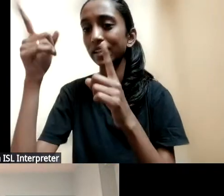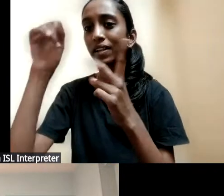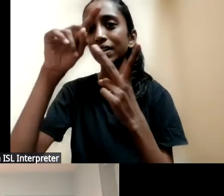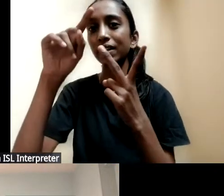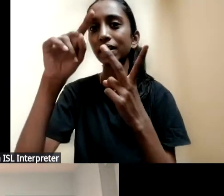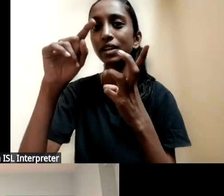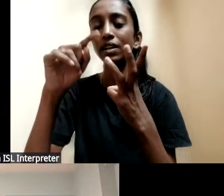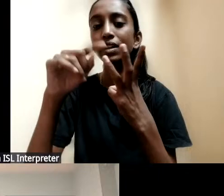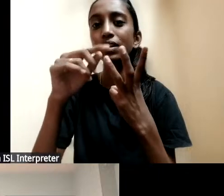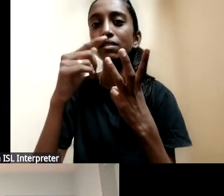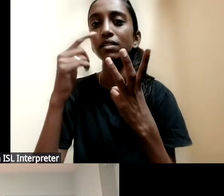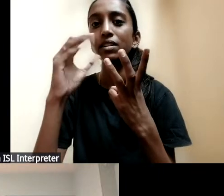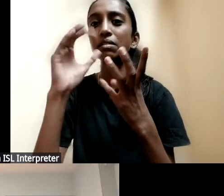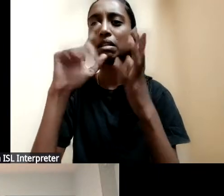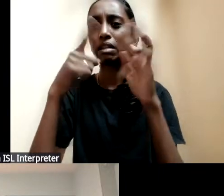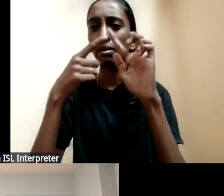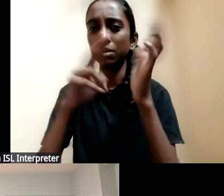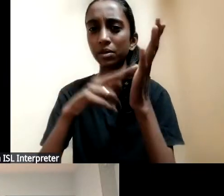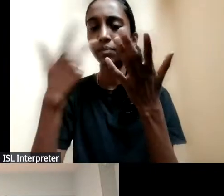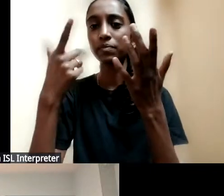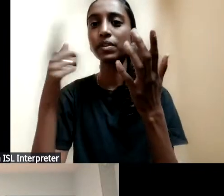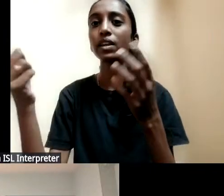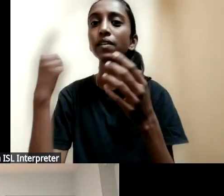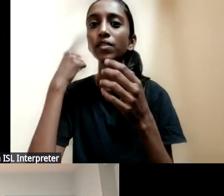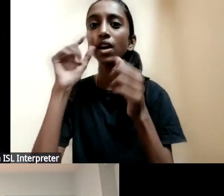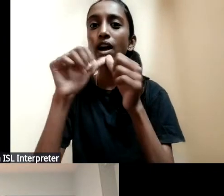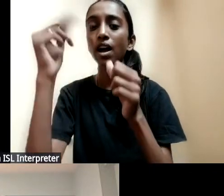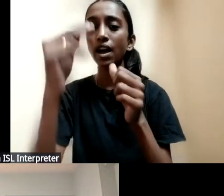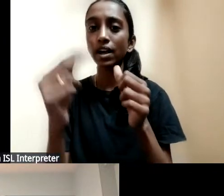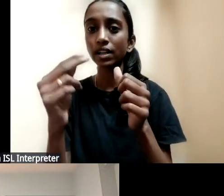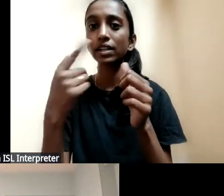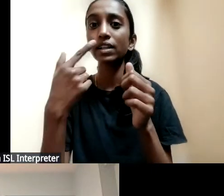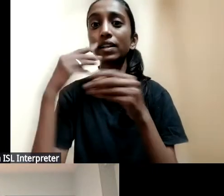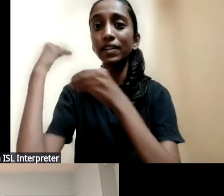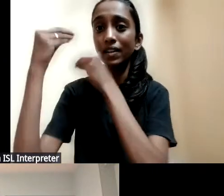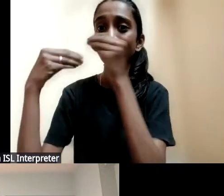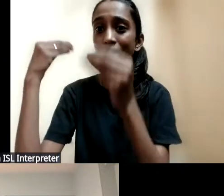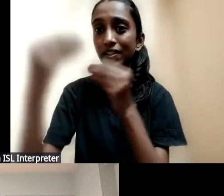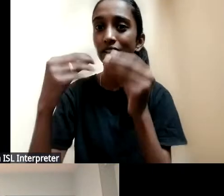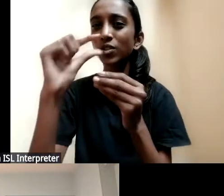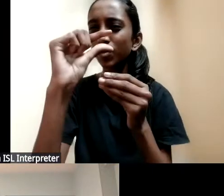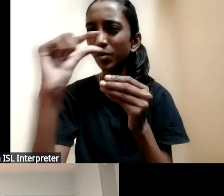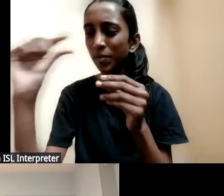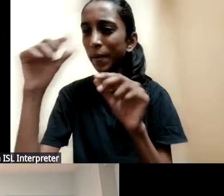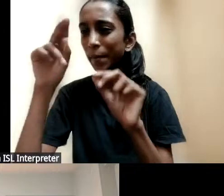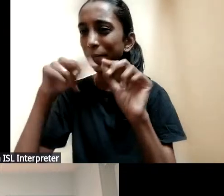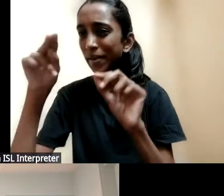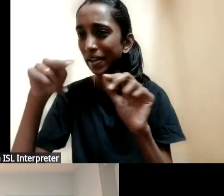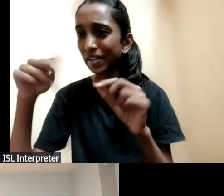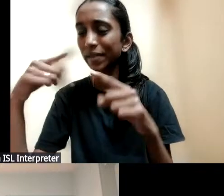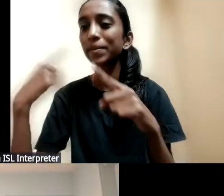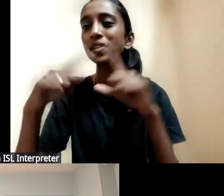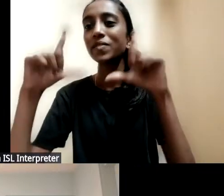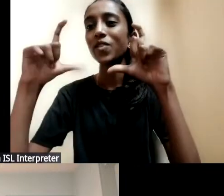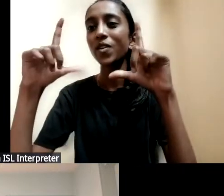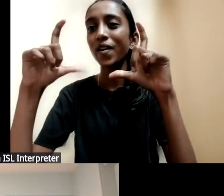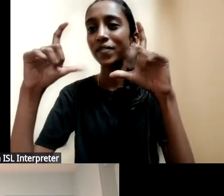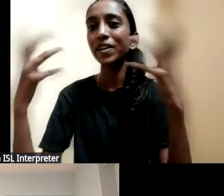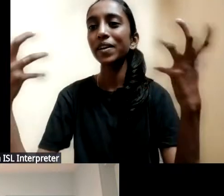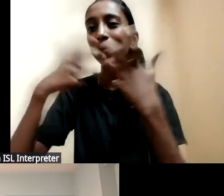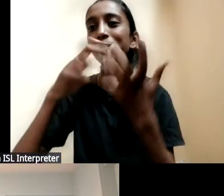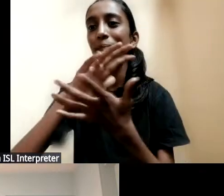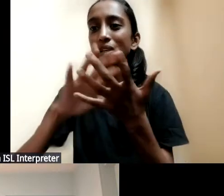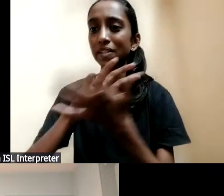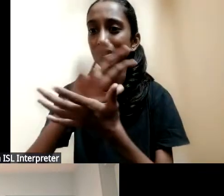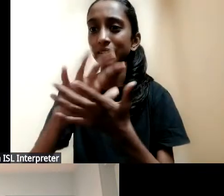Indian art, bridging the gap between the decline of traditional miniature paintings and the advent of photography.